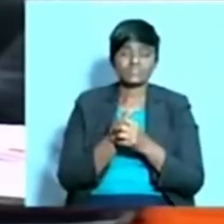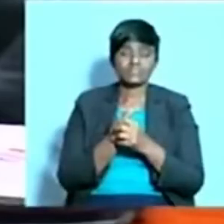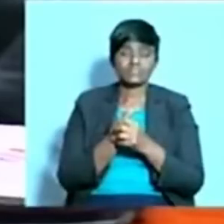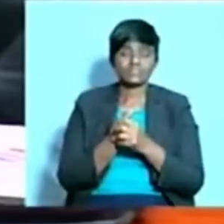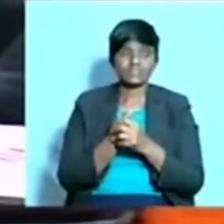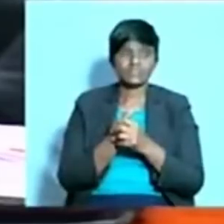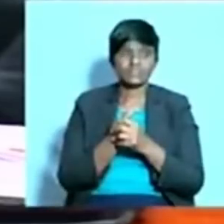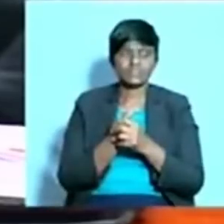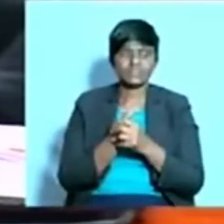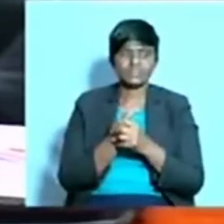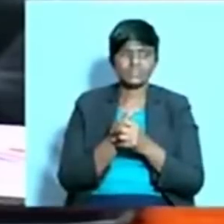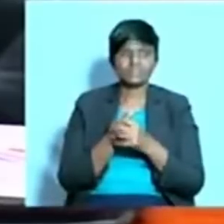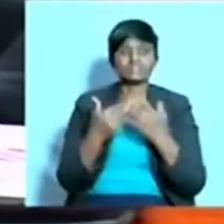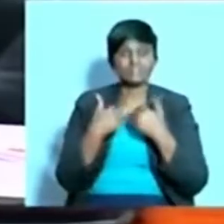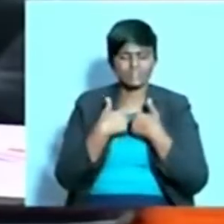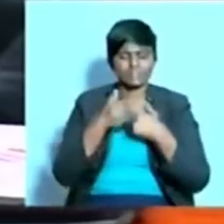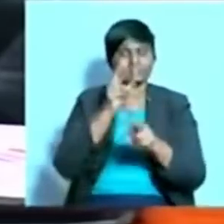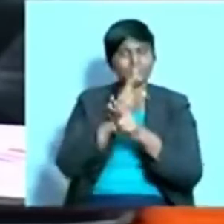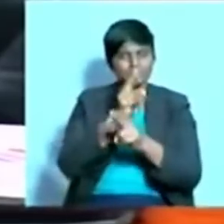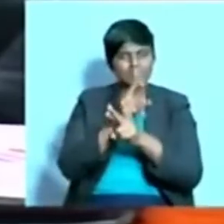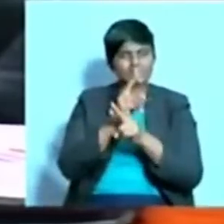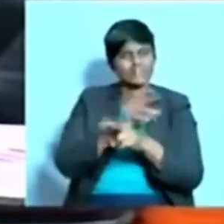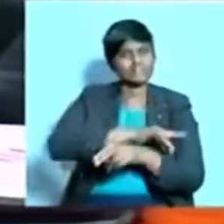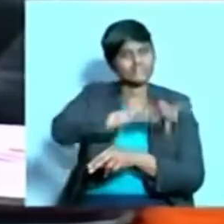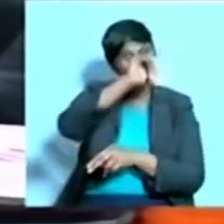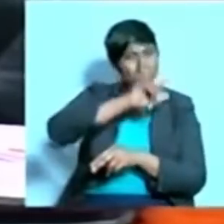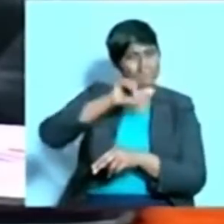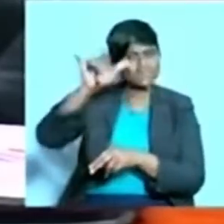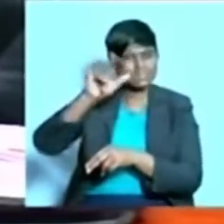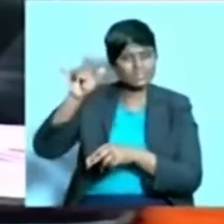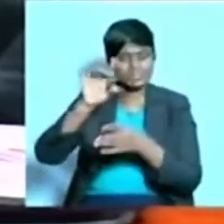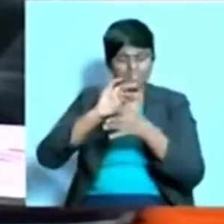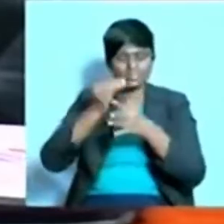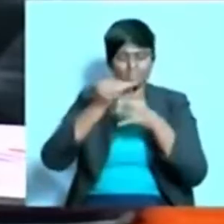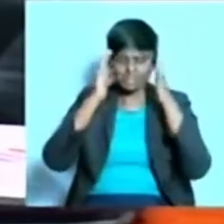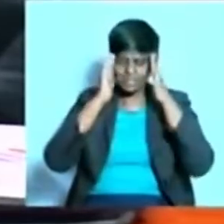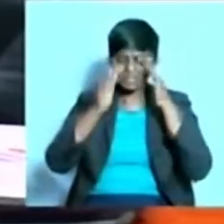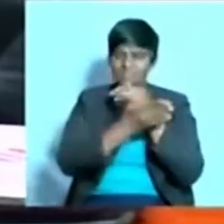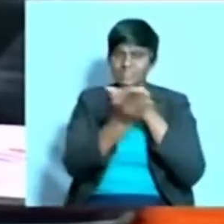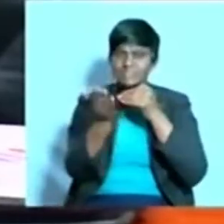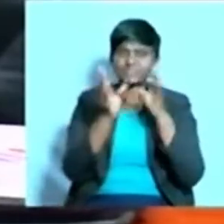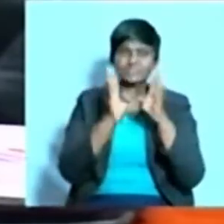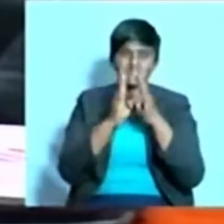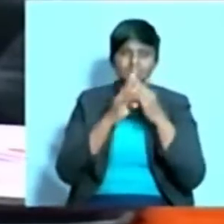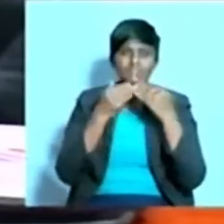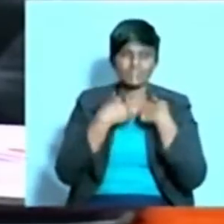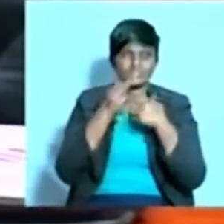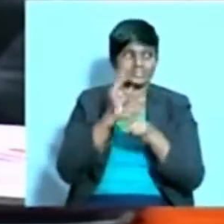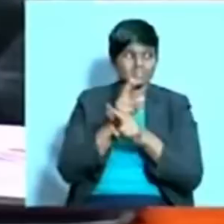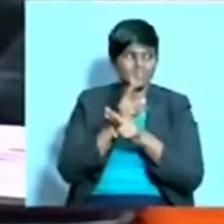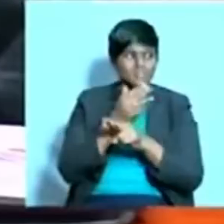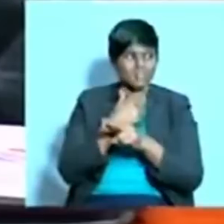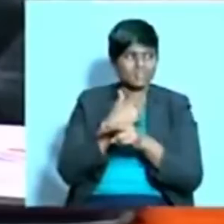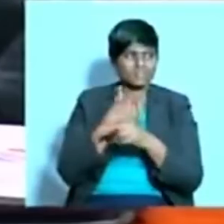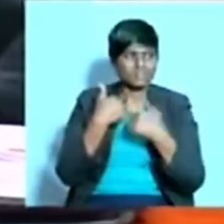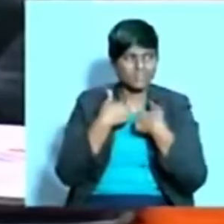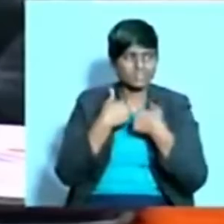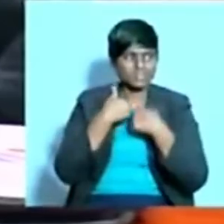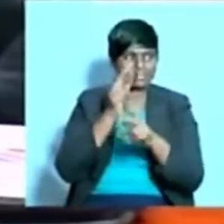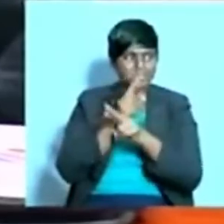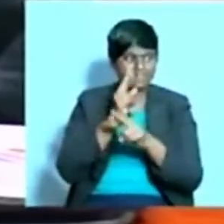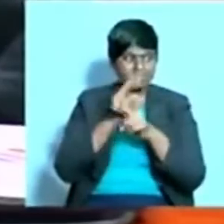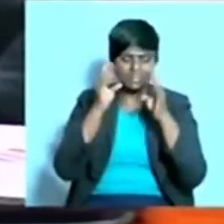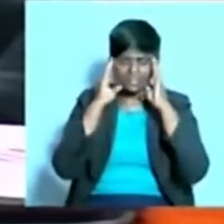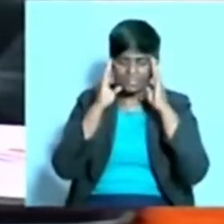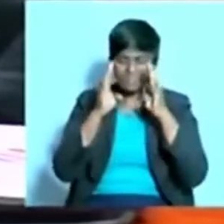they've got the right to travel or to attend these meetings. They have the right to attend